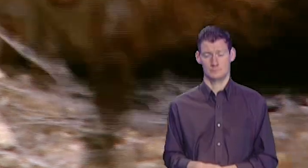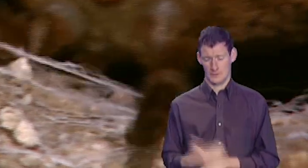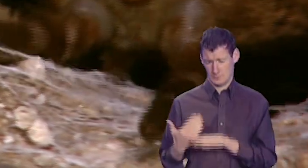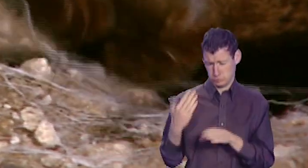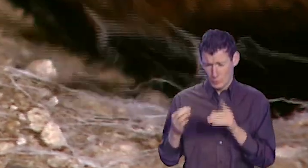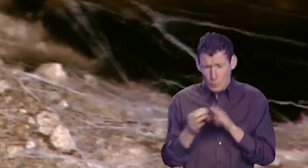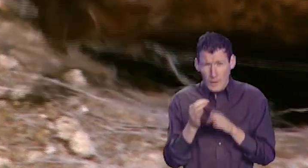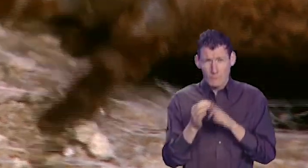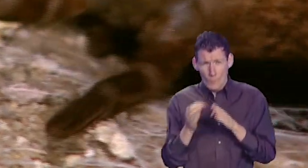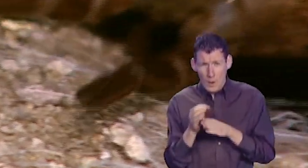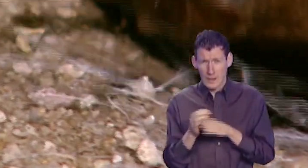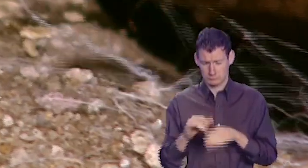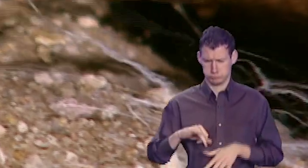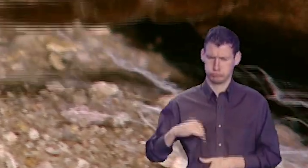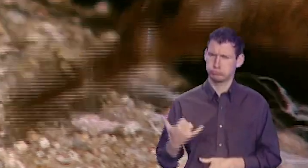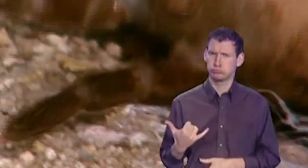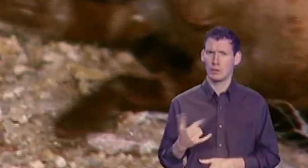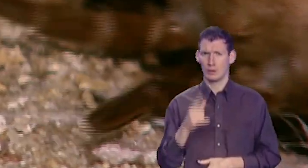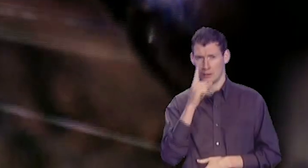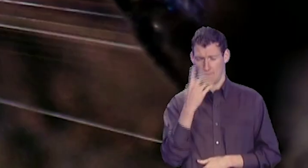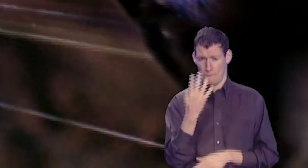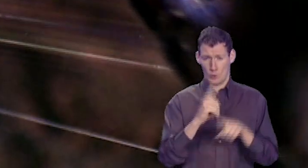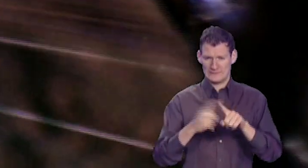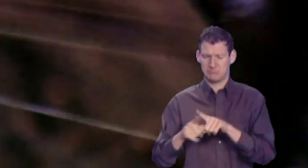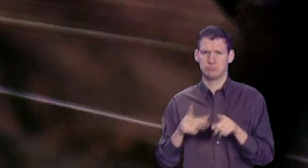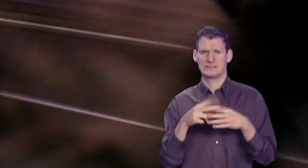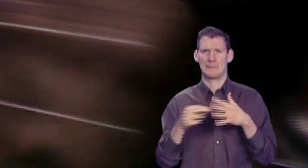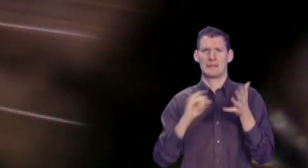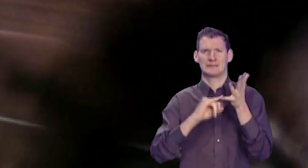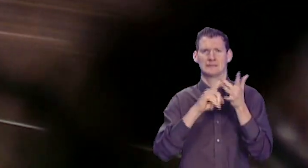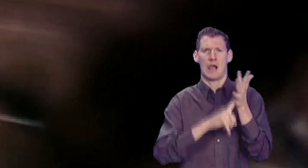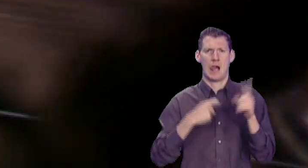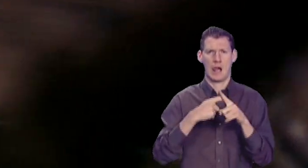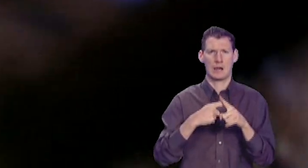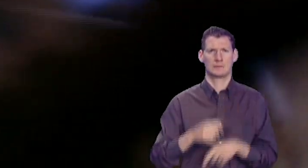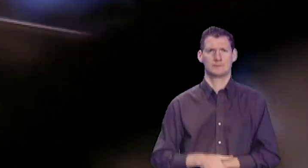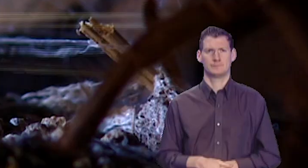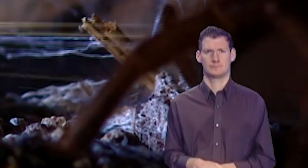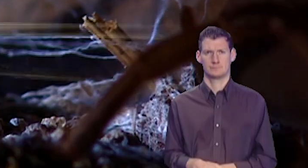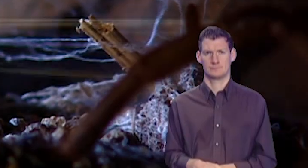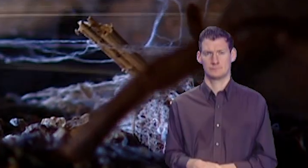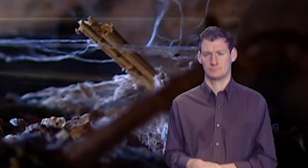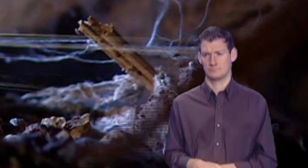These ancient weaving masters can produce four different kinds of silk strands.